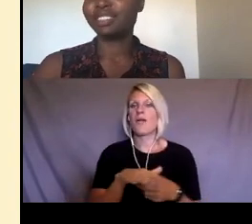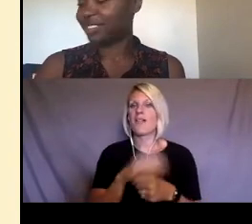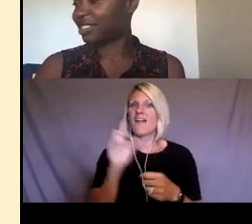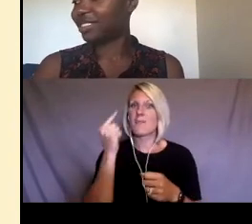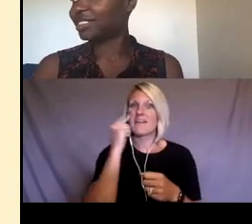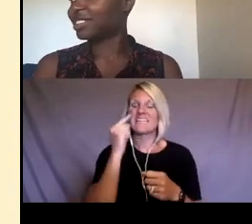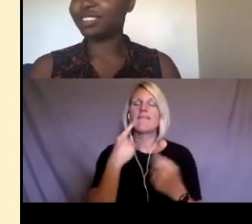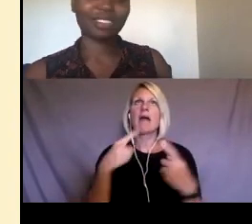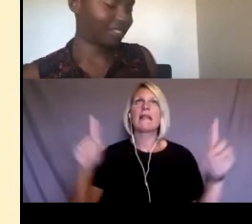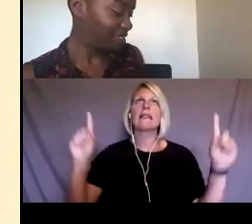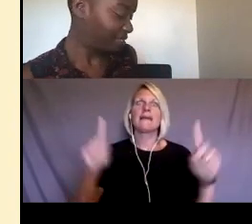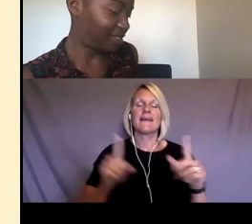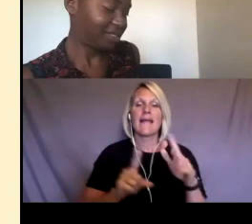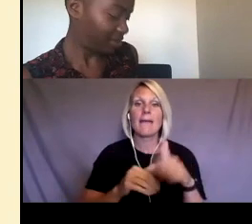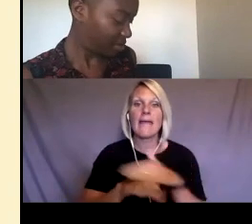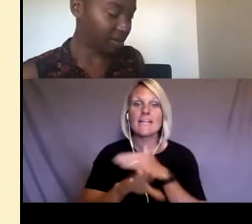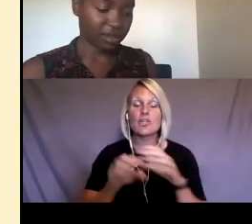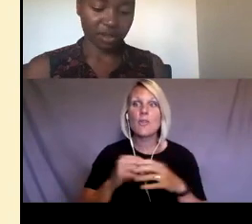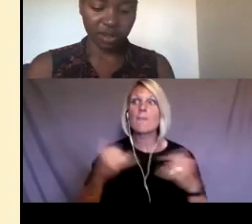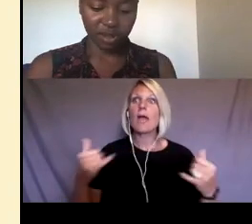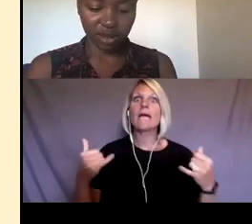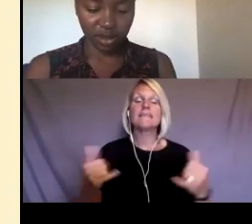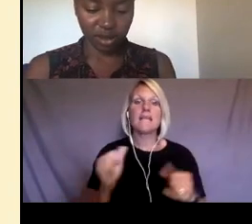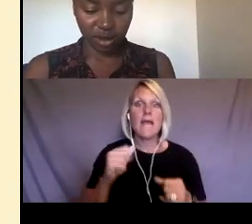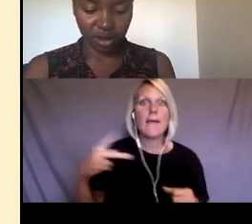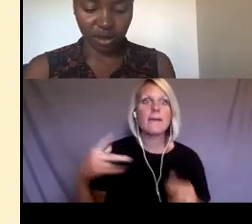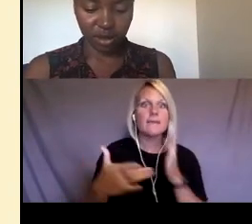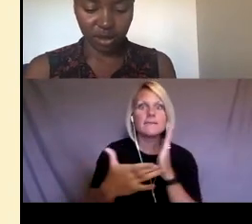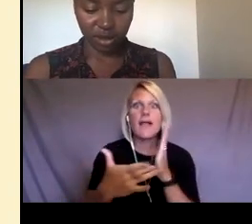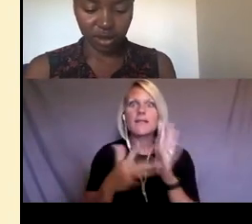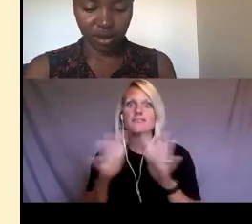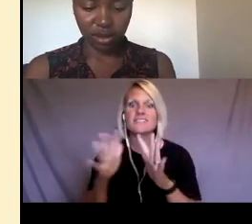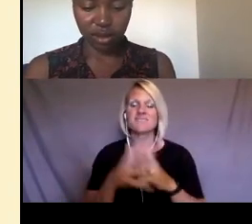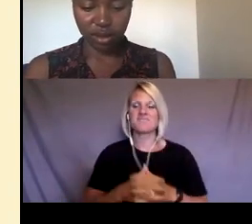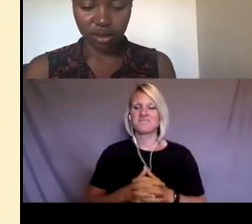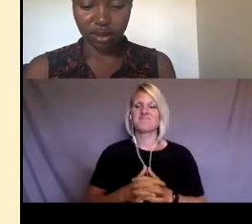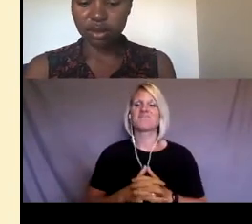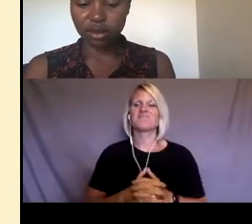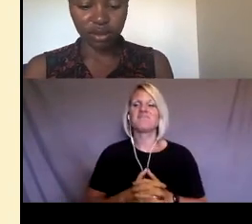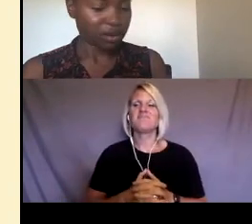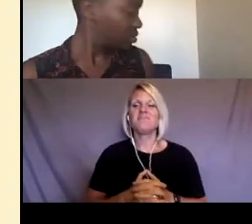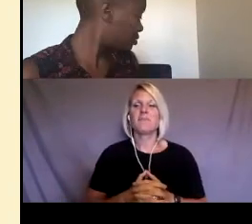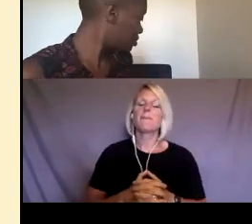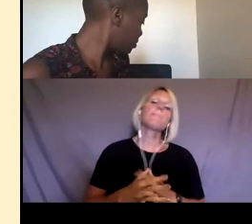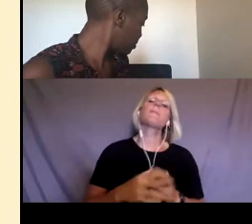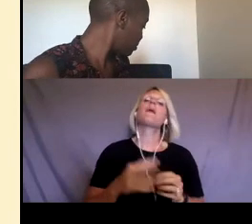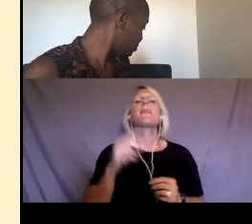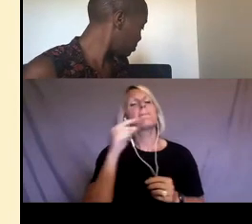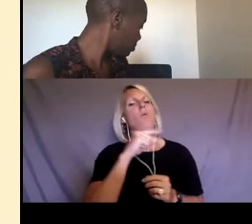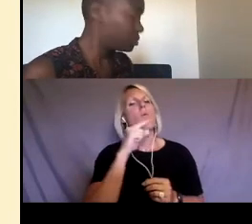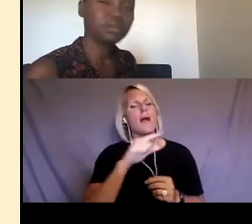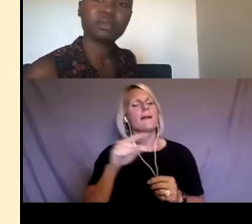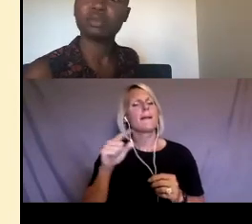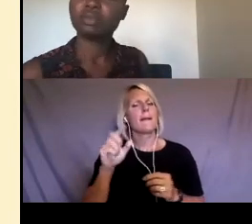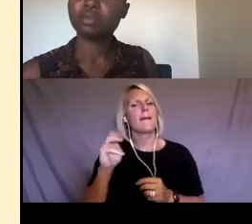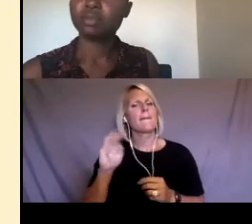can give us the information we need to make those tools useful. The Milwaukee mobile app is simple. I actually use it a lot.